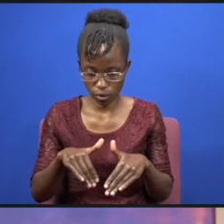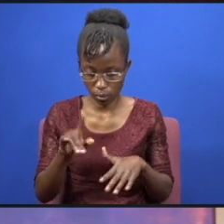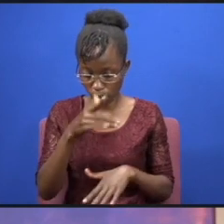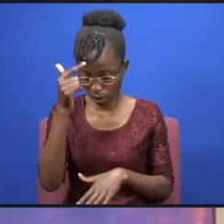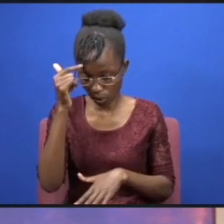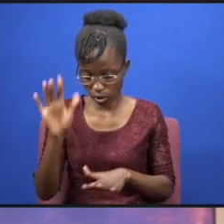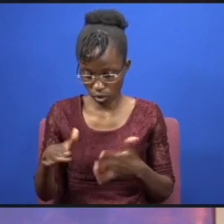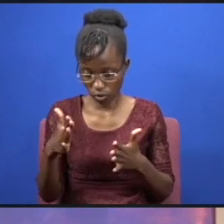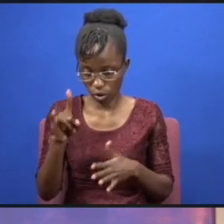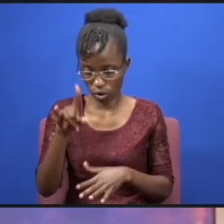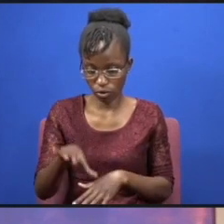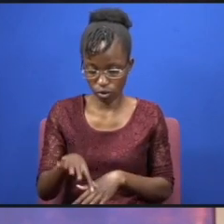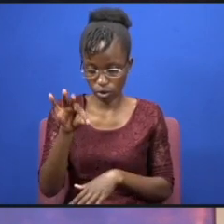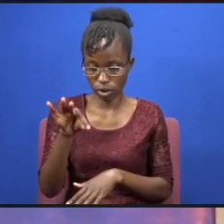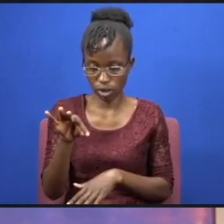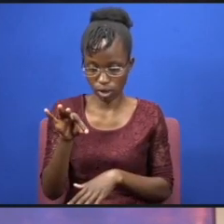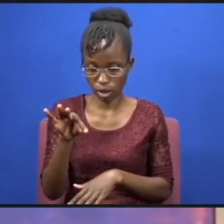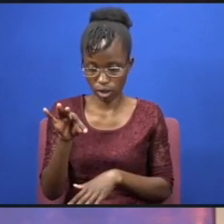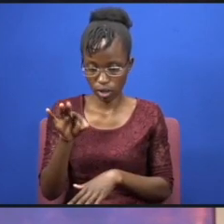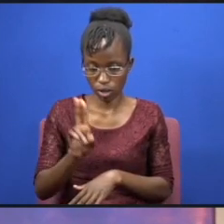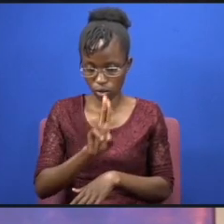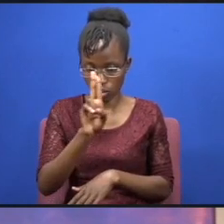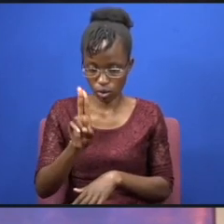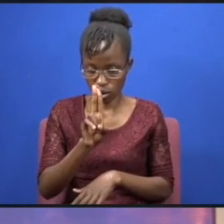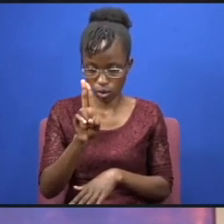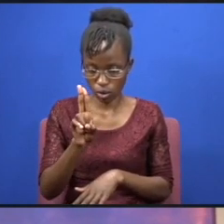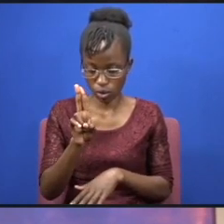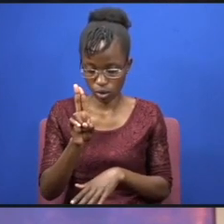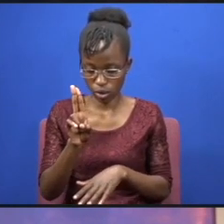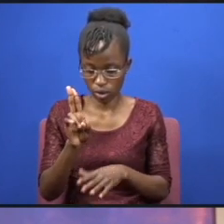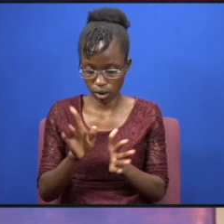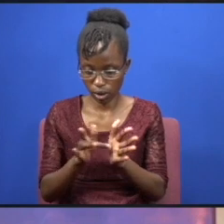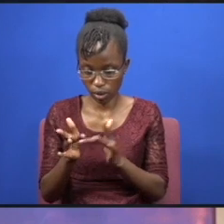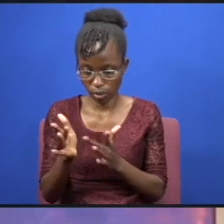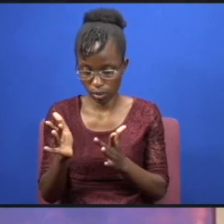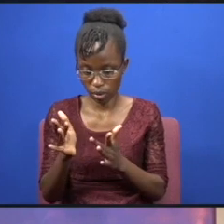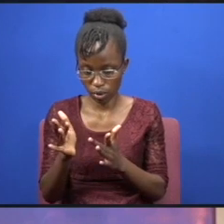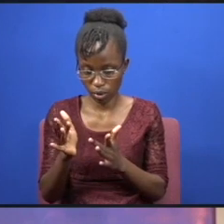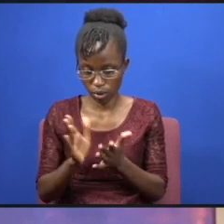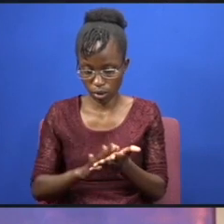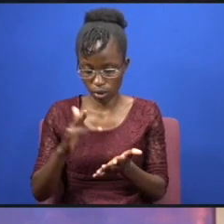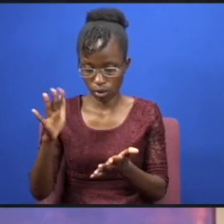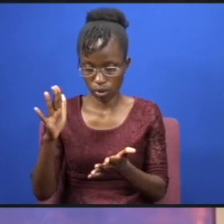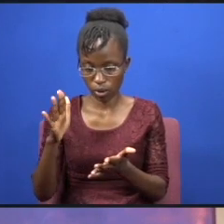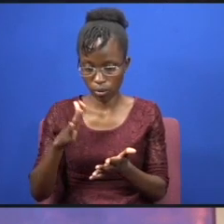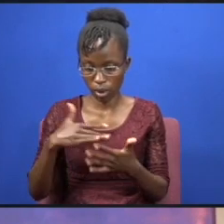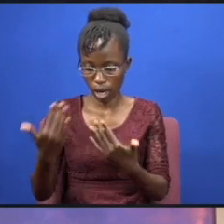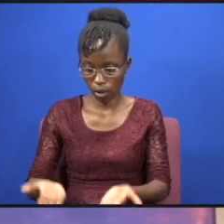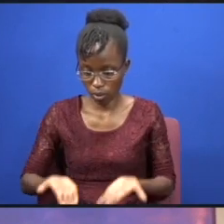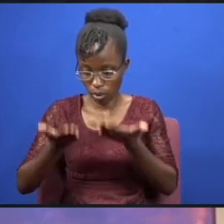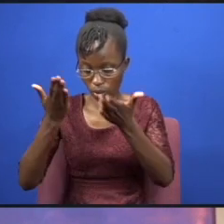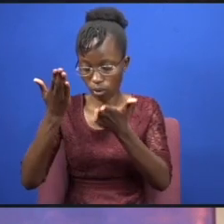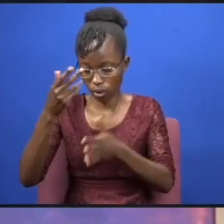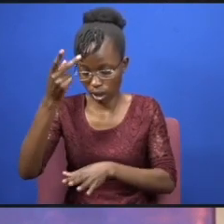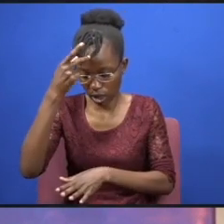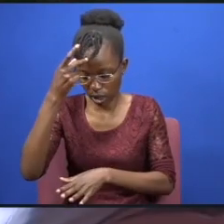how you have chosen to use the word for my glory, I will lift you up, CITAM. I